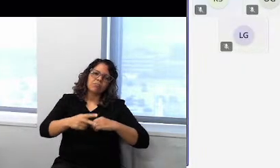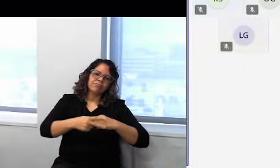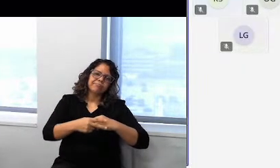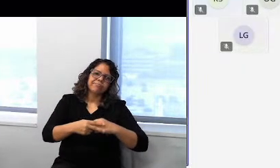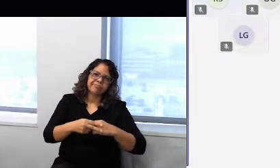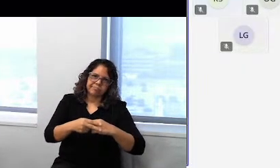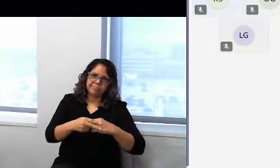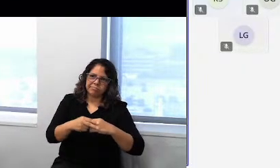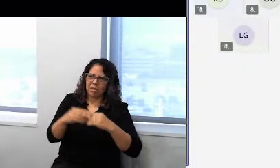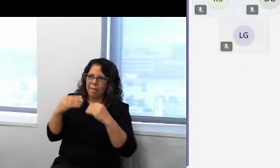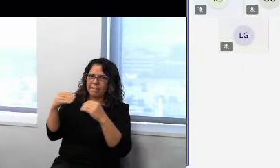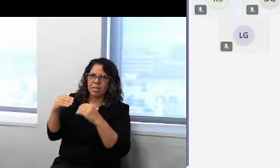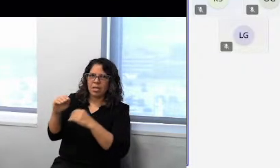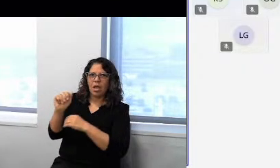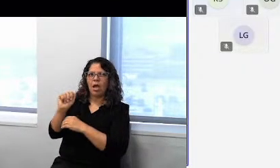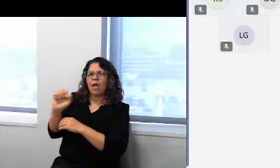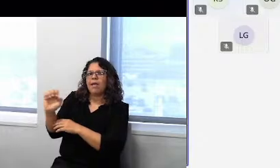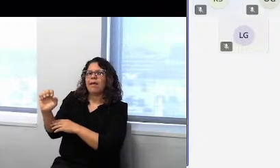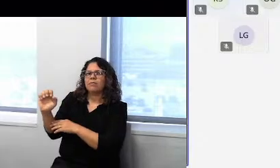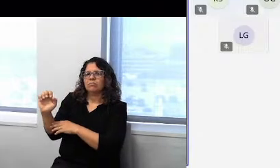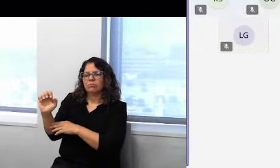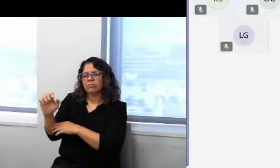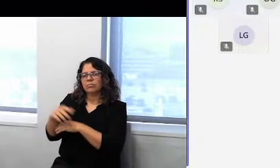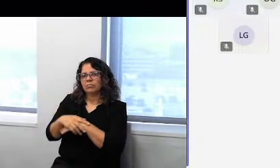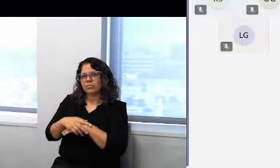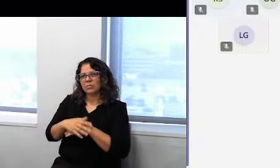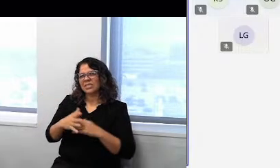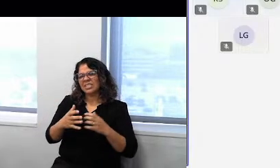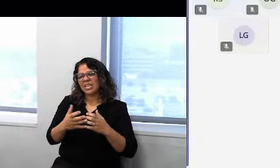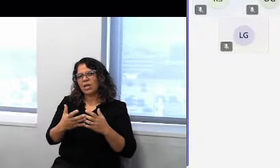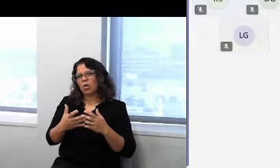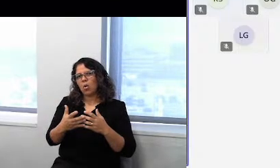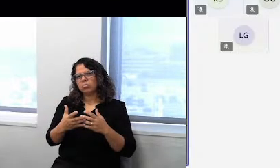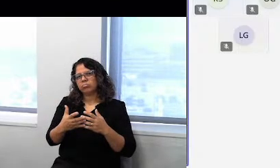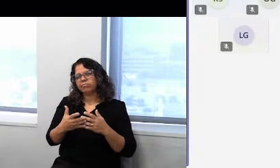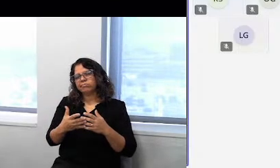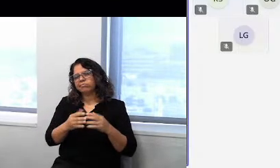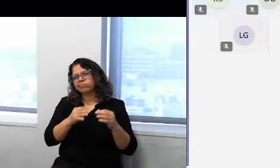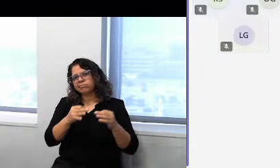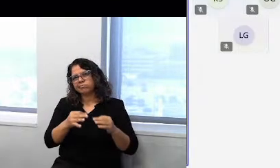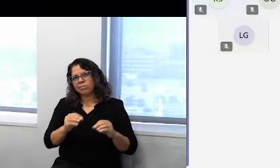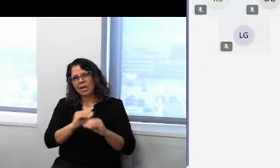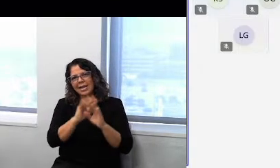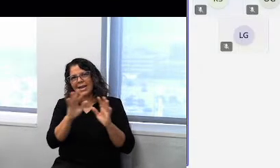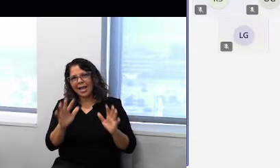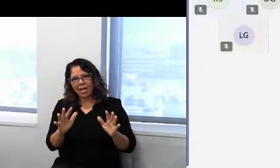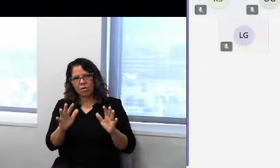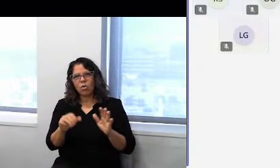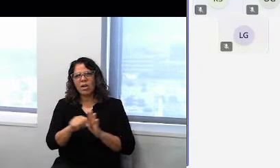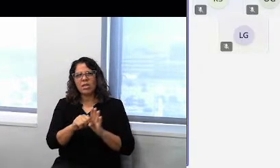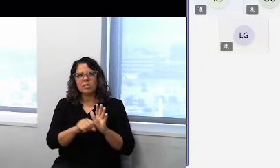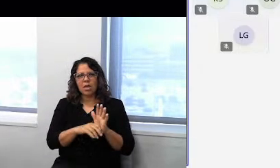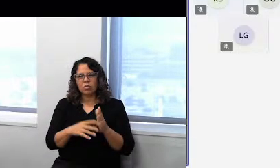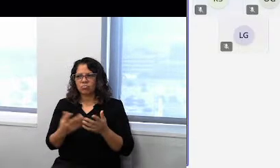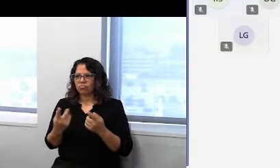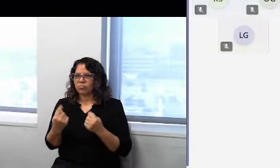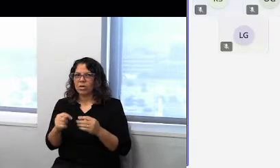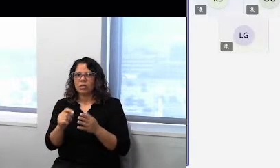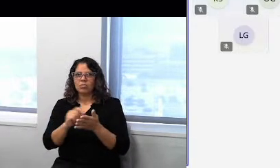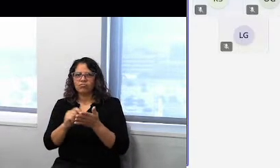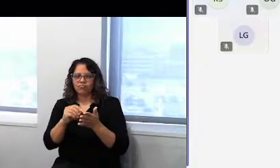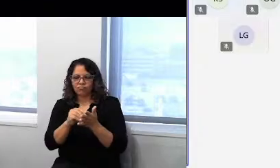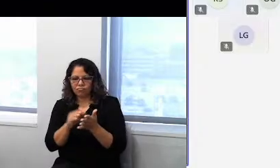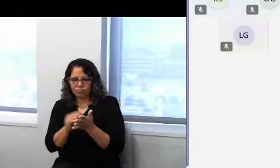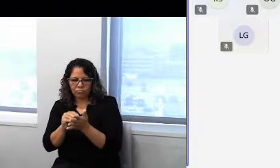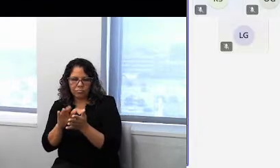And I wanted to get a little more clarity on the status. I was trying to take notes, but as Mr. Hempling mentioned, you do speak